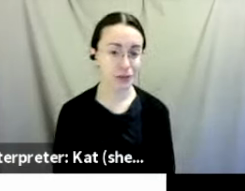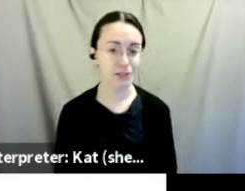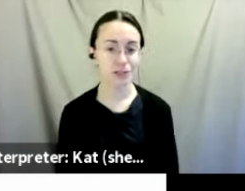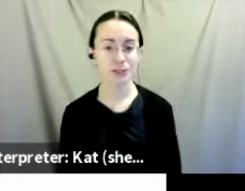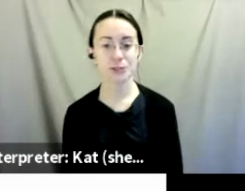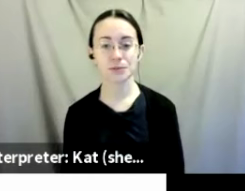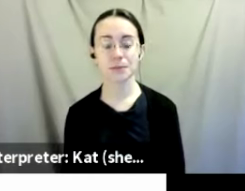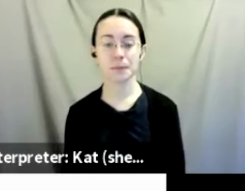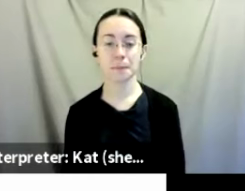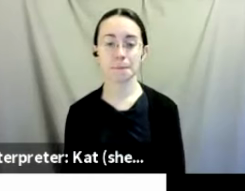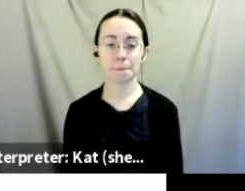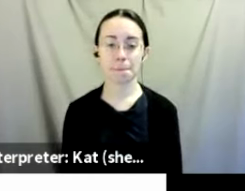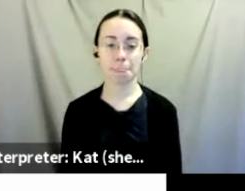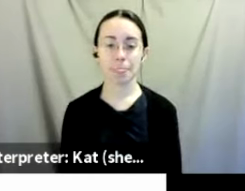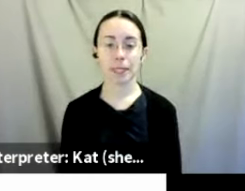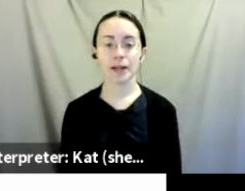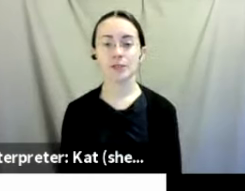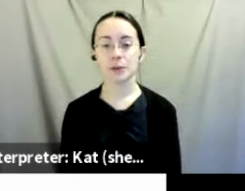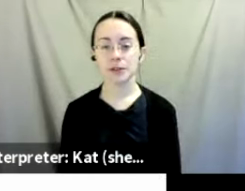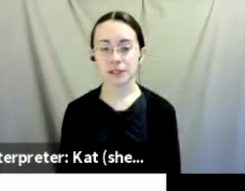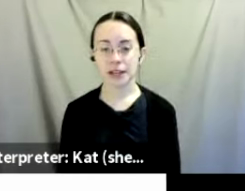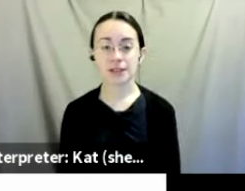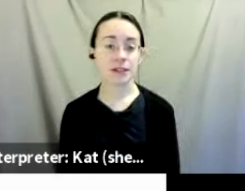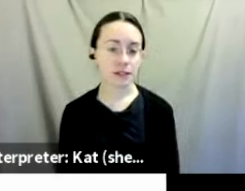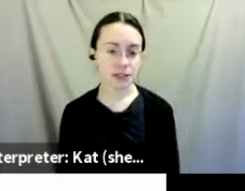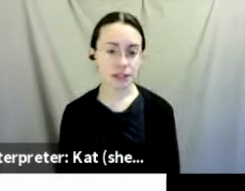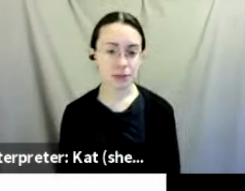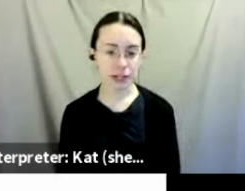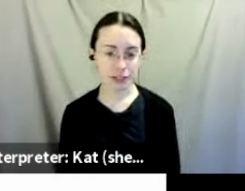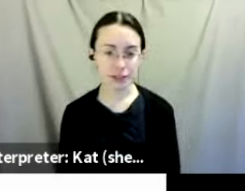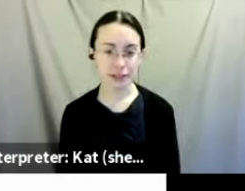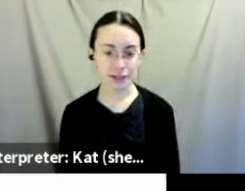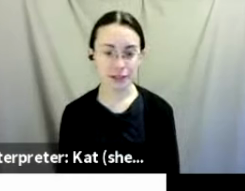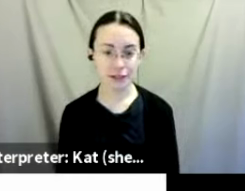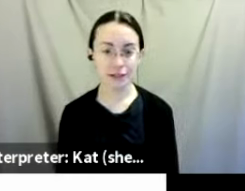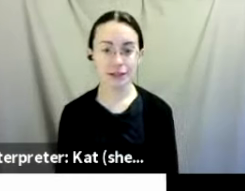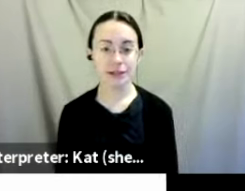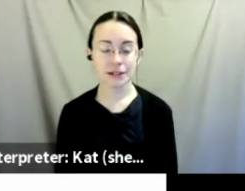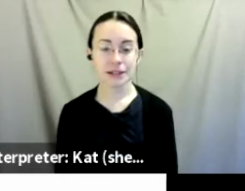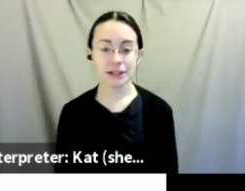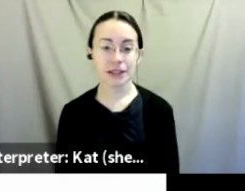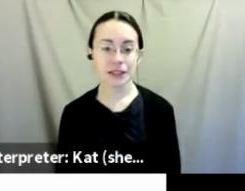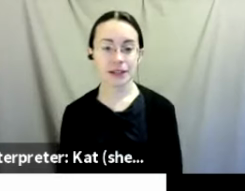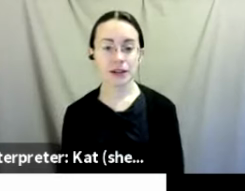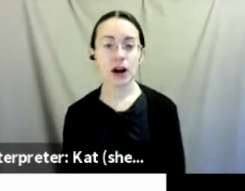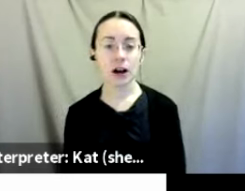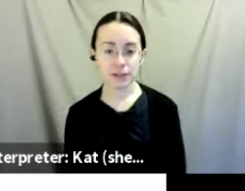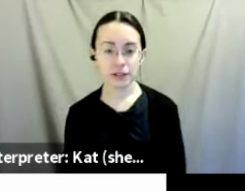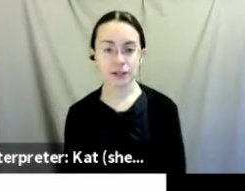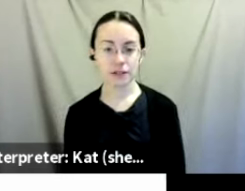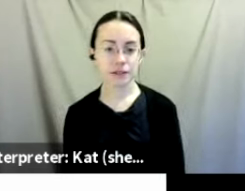seen in my research. If a person has an unintended pregnancy,